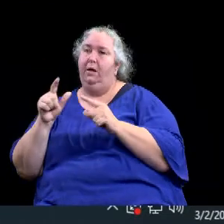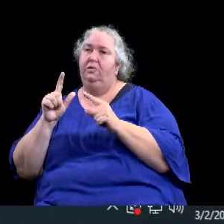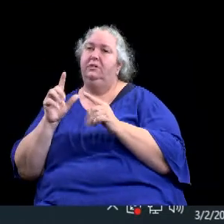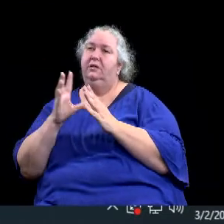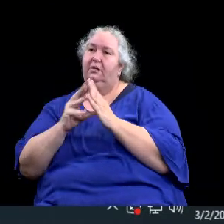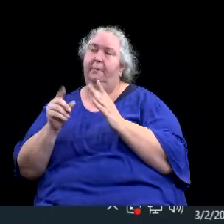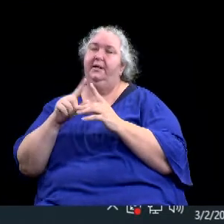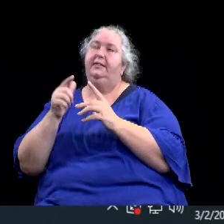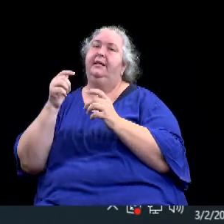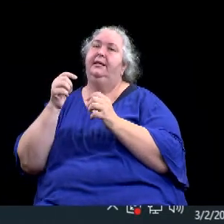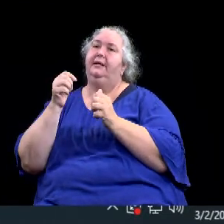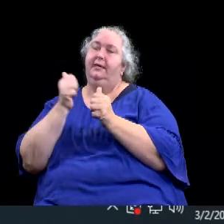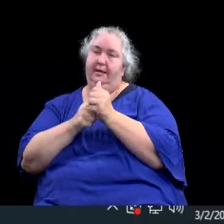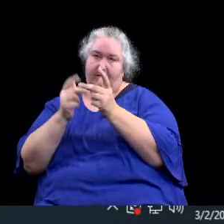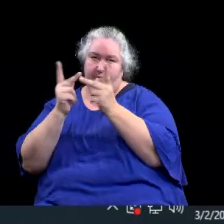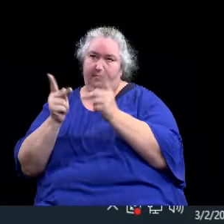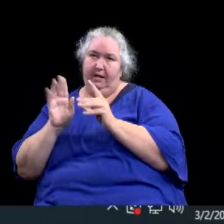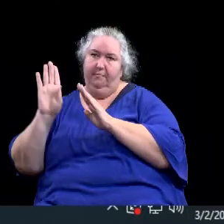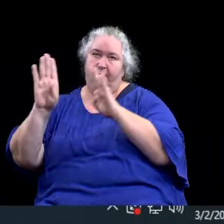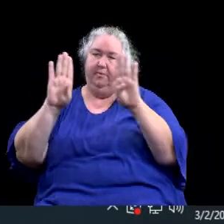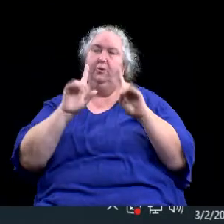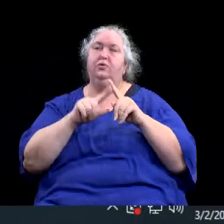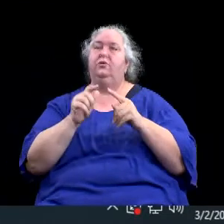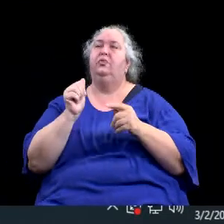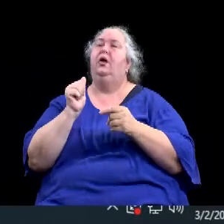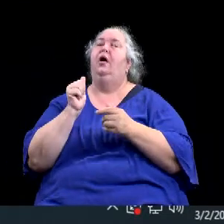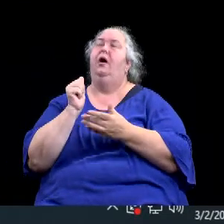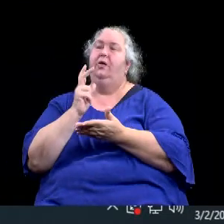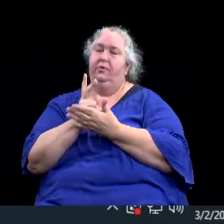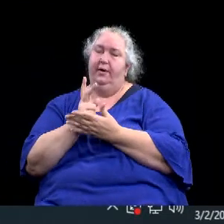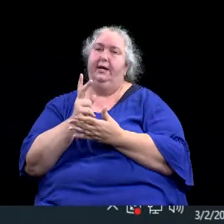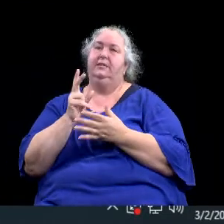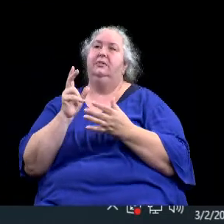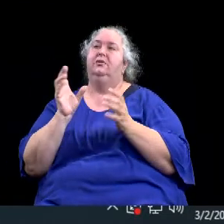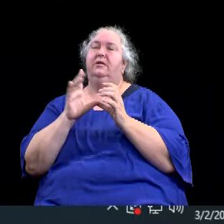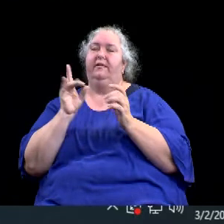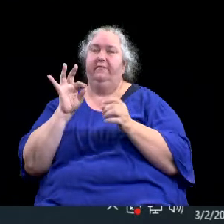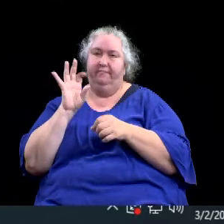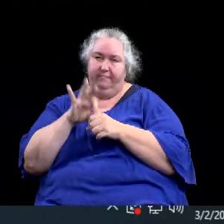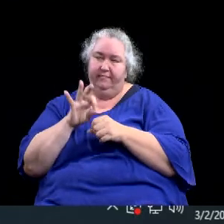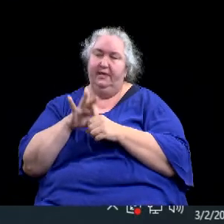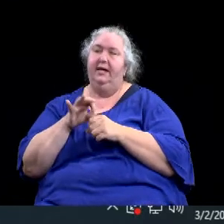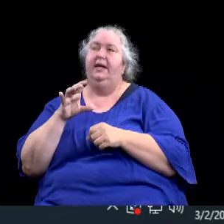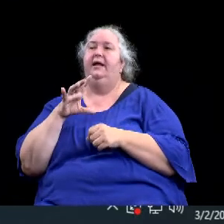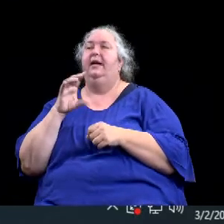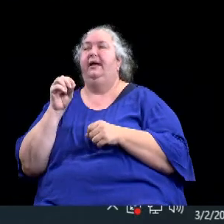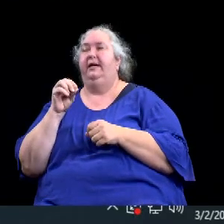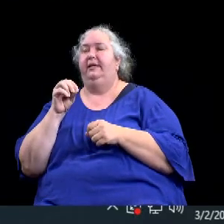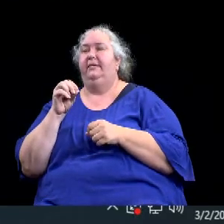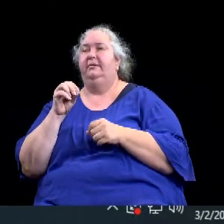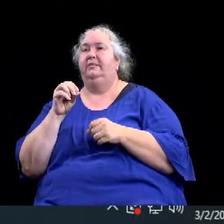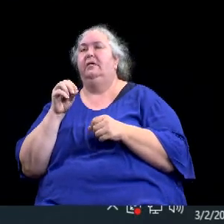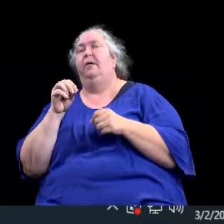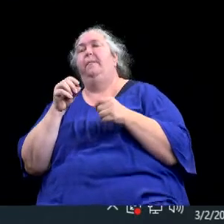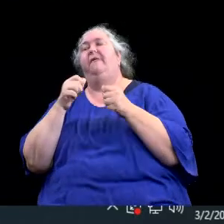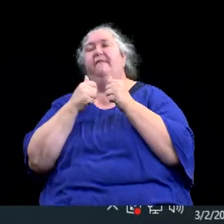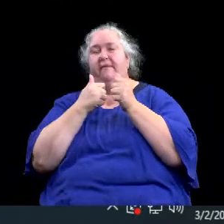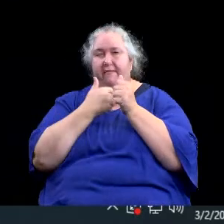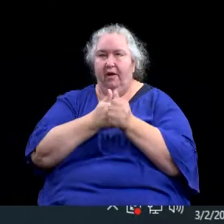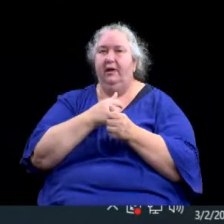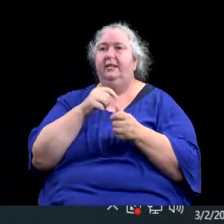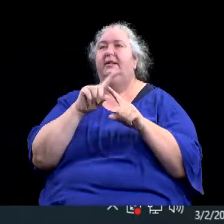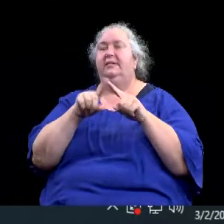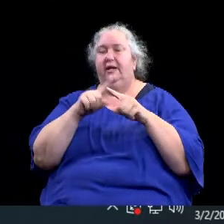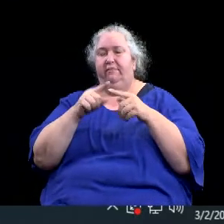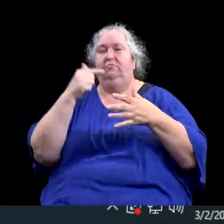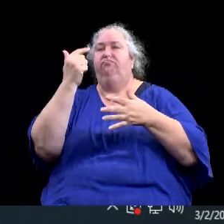certificates of election to be issued, repealing all ordinances or parts of ordinance in conflict herewith, providing a severability clause, providing a savings clause, finding and determining the